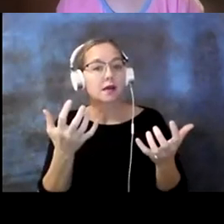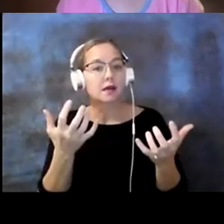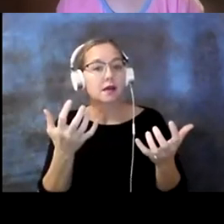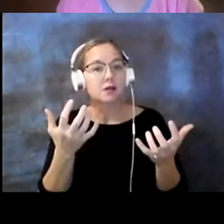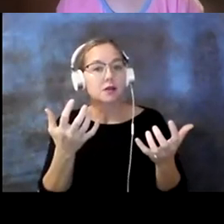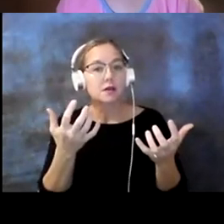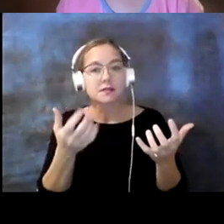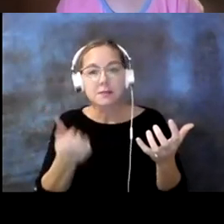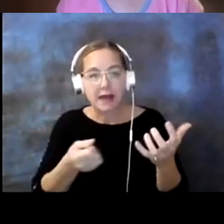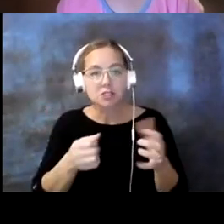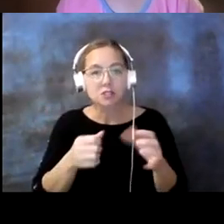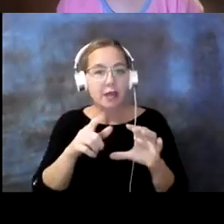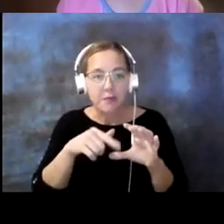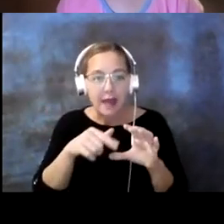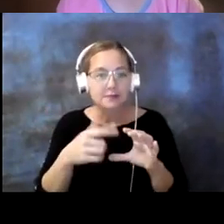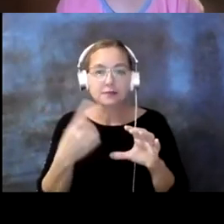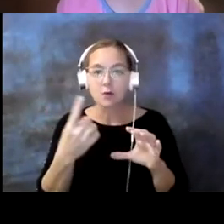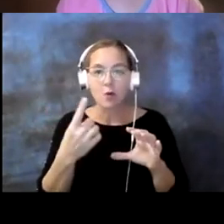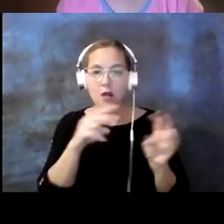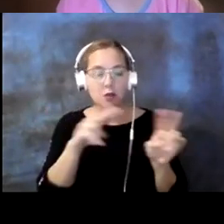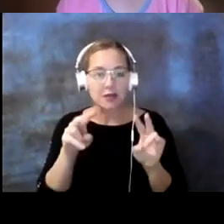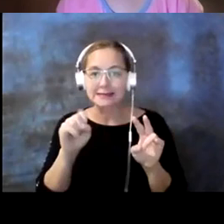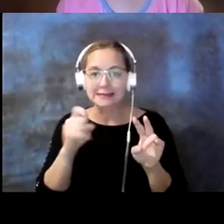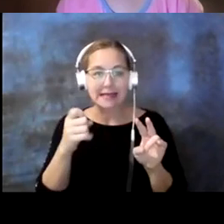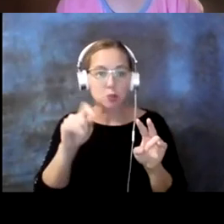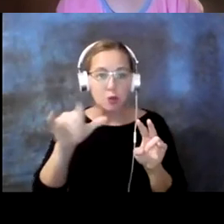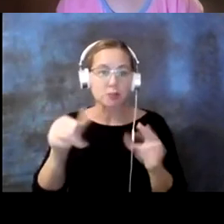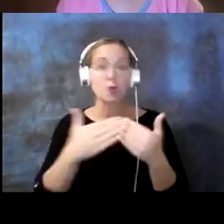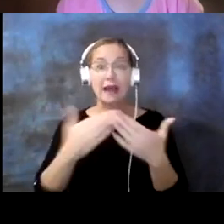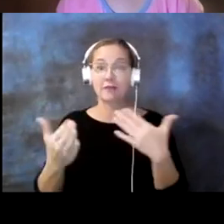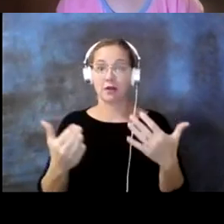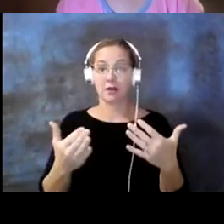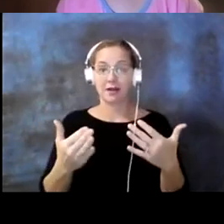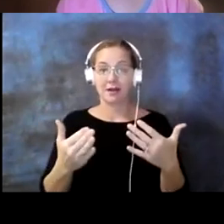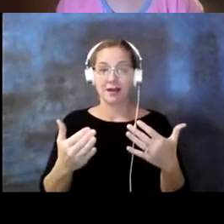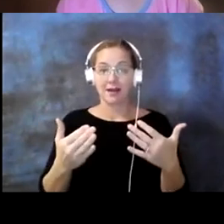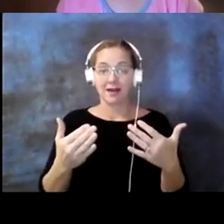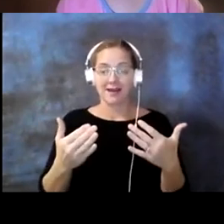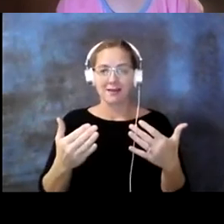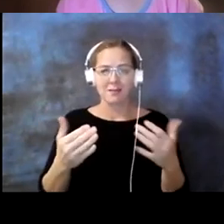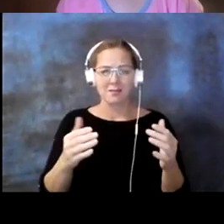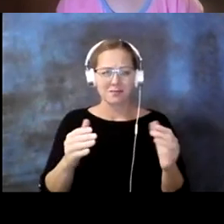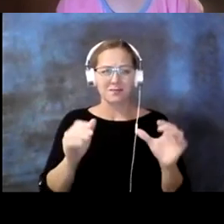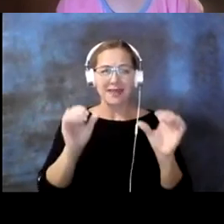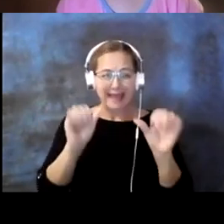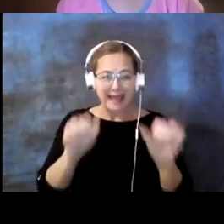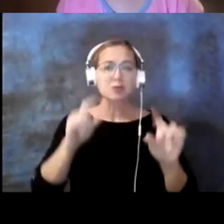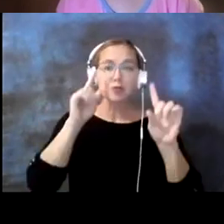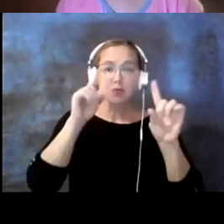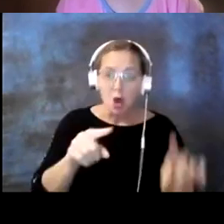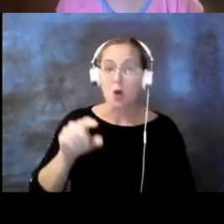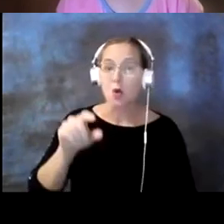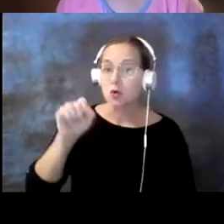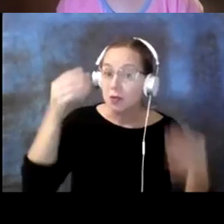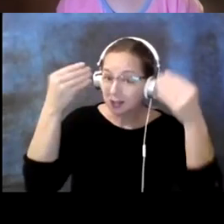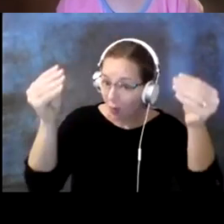masturbate, or be able to look at sex toys, or be able, whatever, just having that access to even get to a store that is